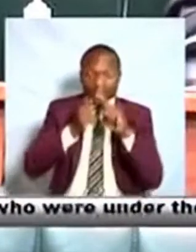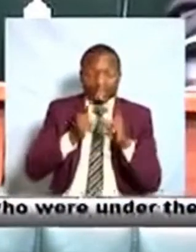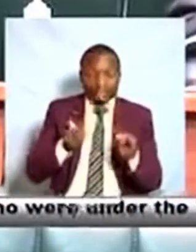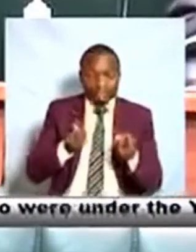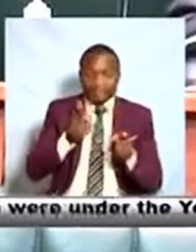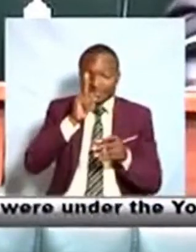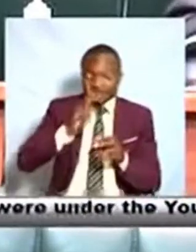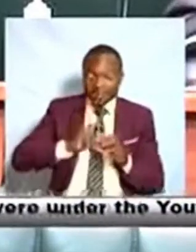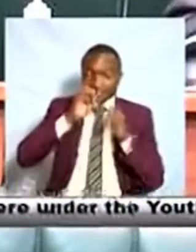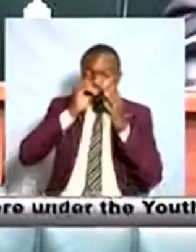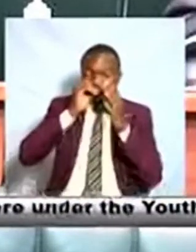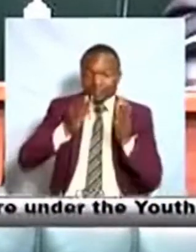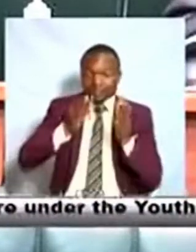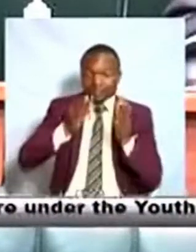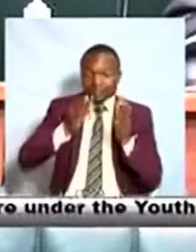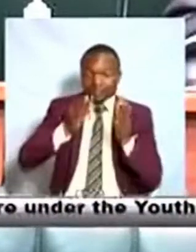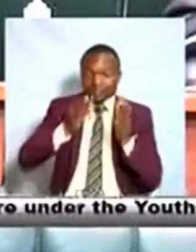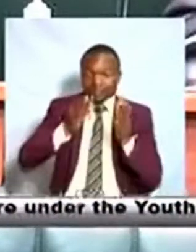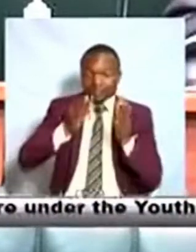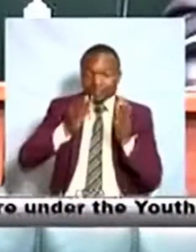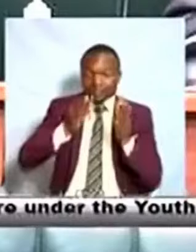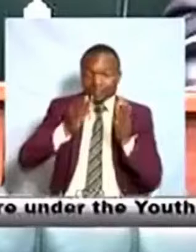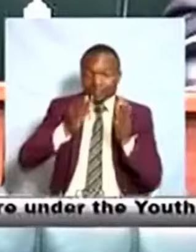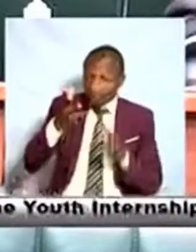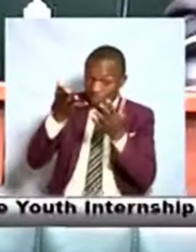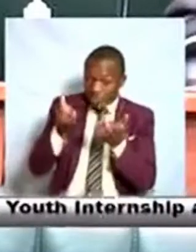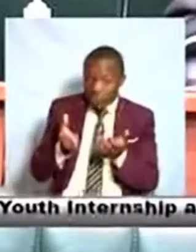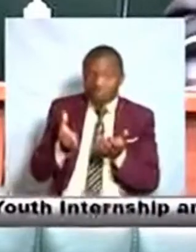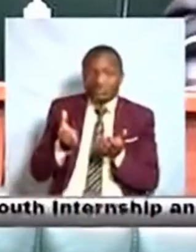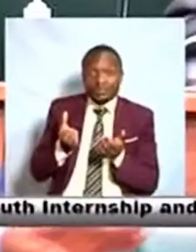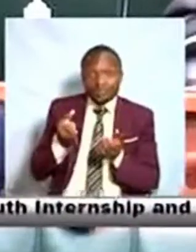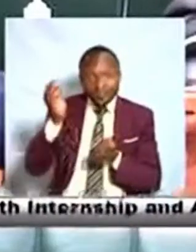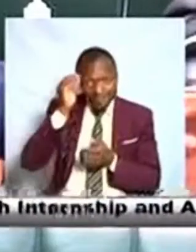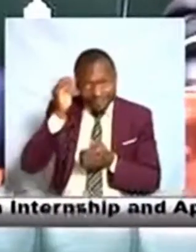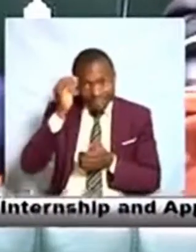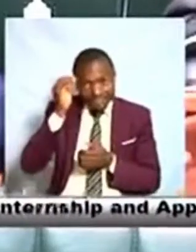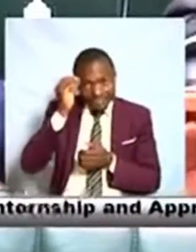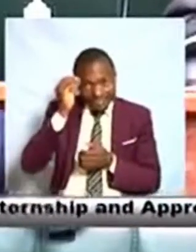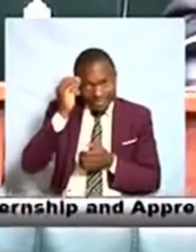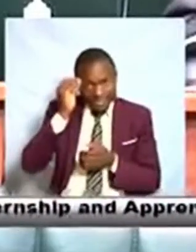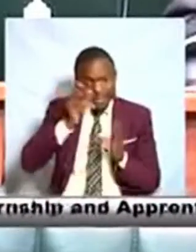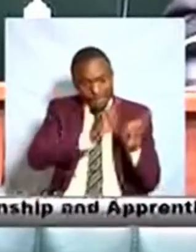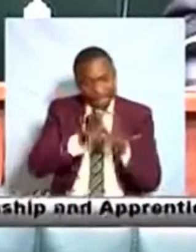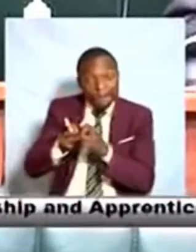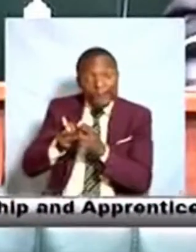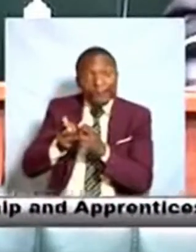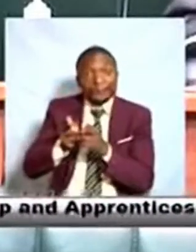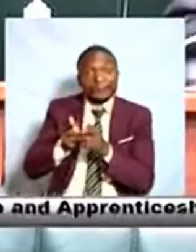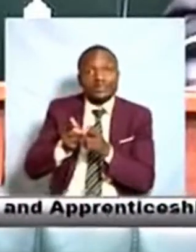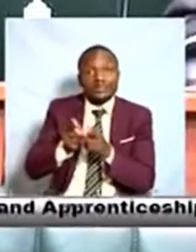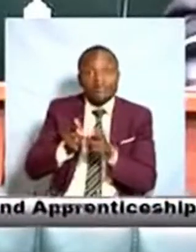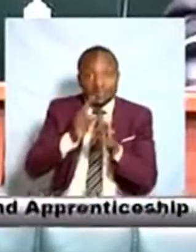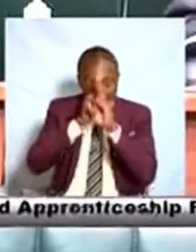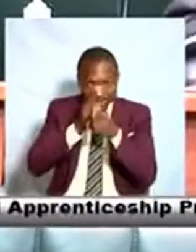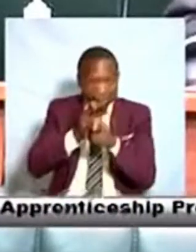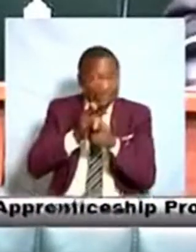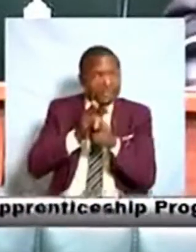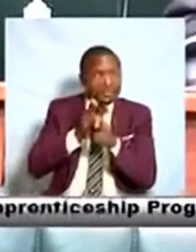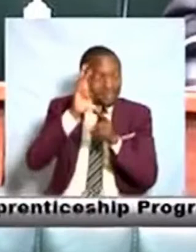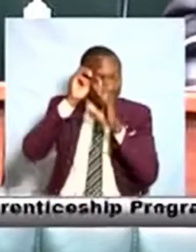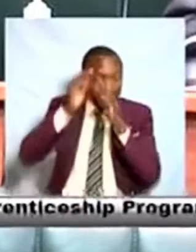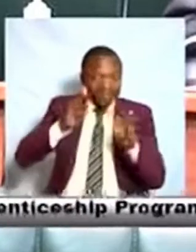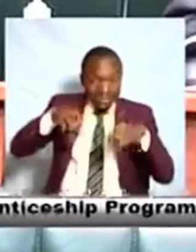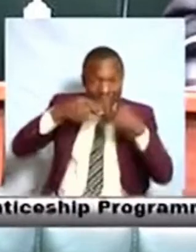Speaker, a follow-up question. I would just want to know the response that the Minister has given to